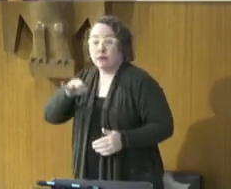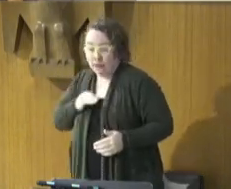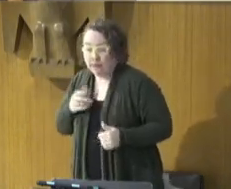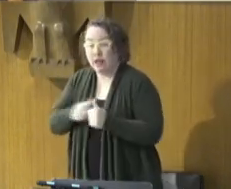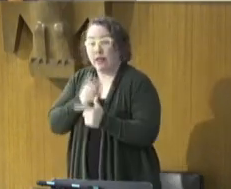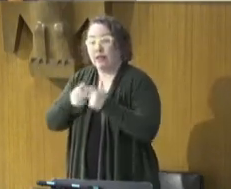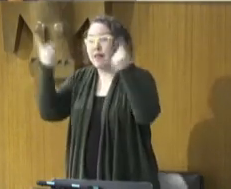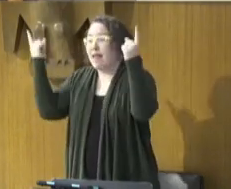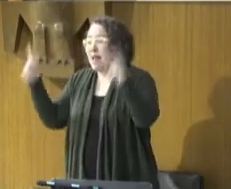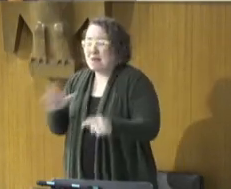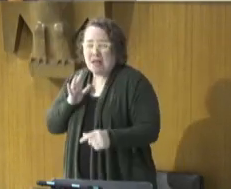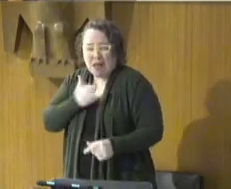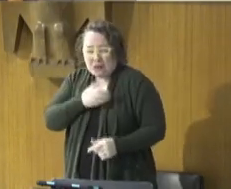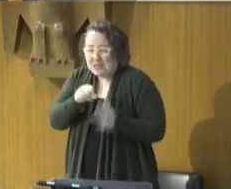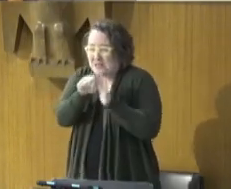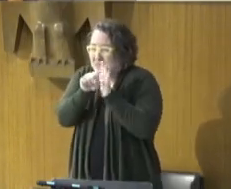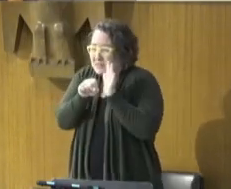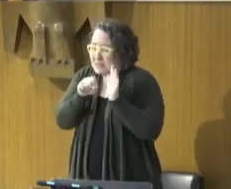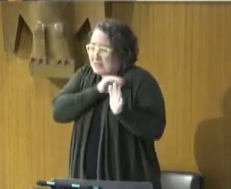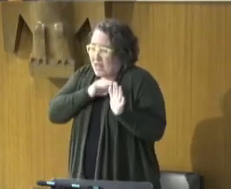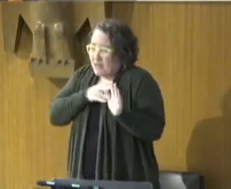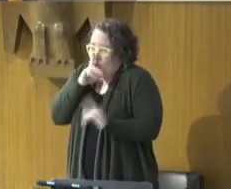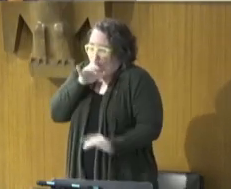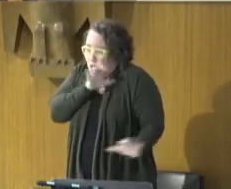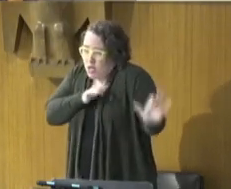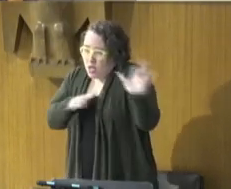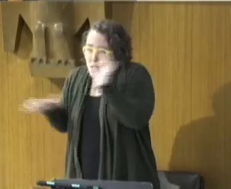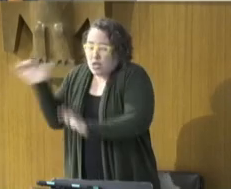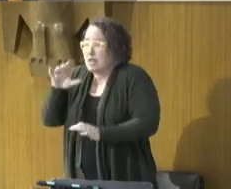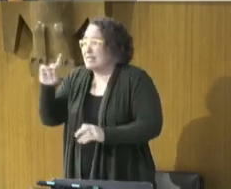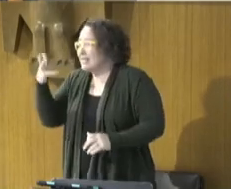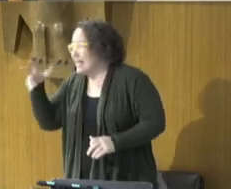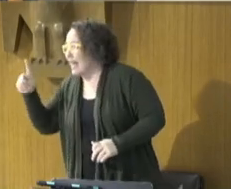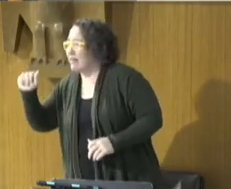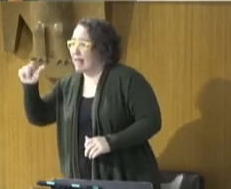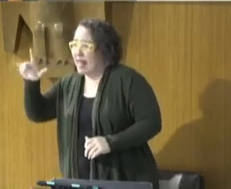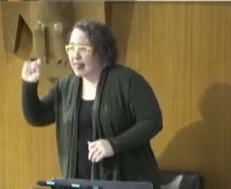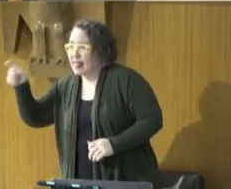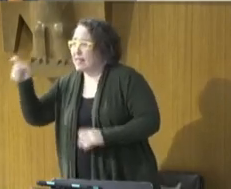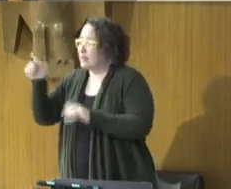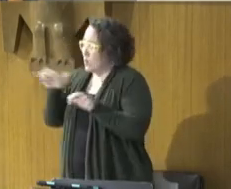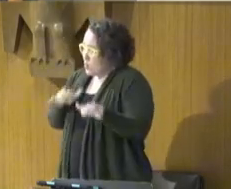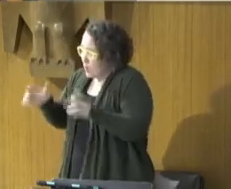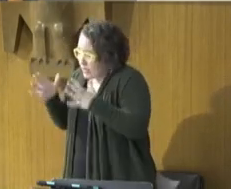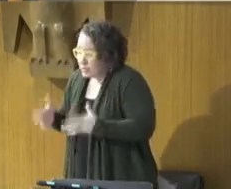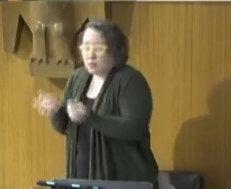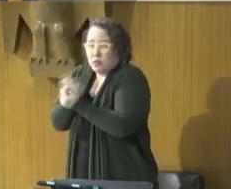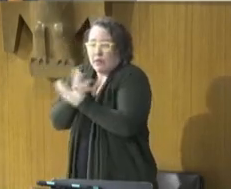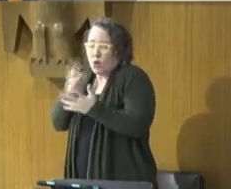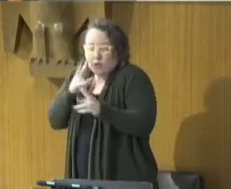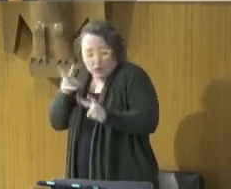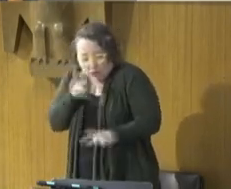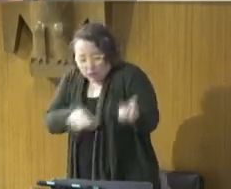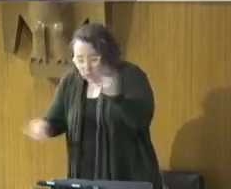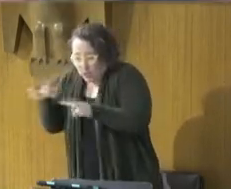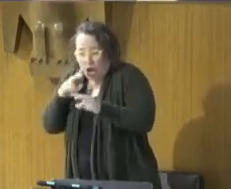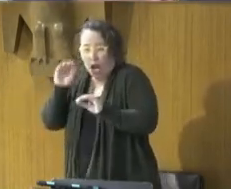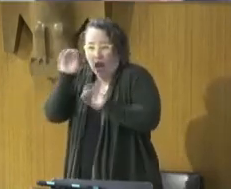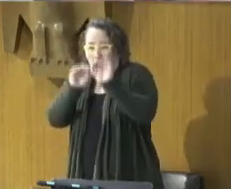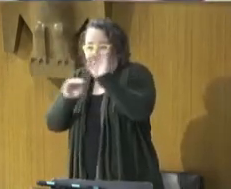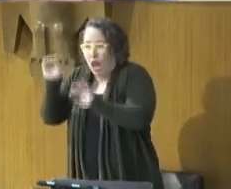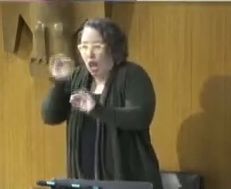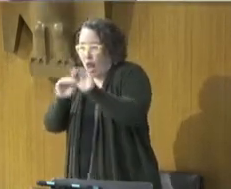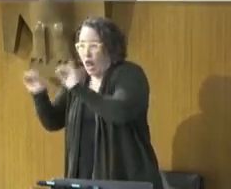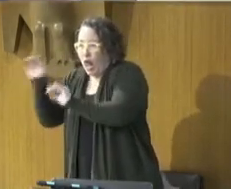music staff, our directors of music and fine arts, David and Alex, and our organist, Carrie, will take that information and start plugging in the